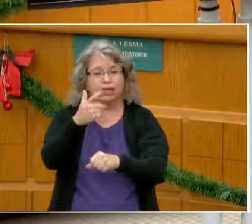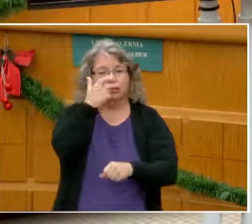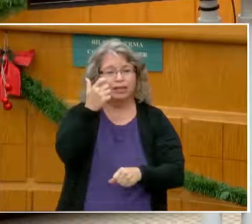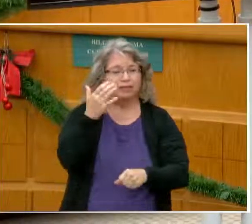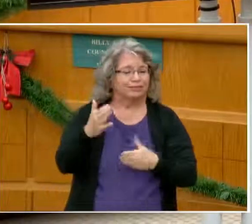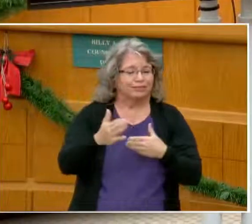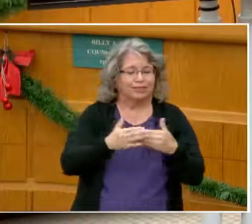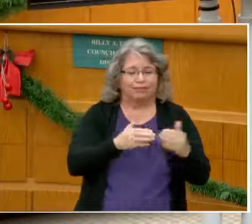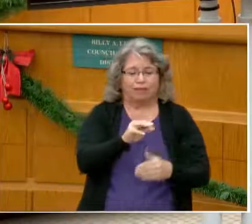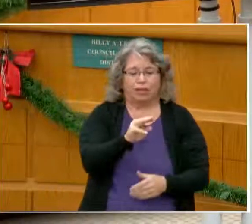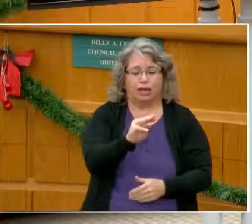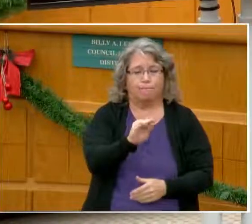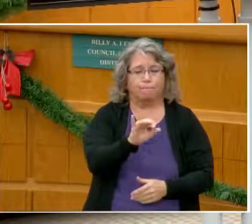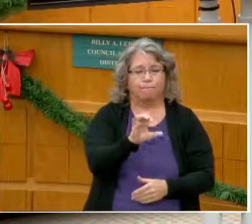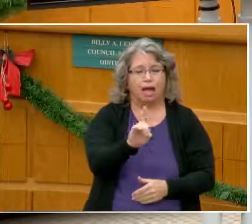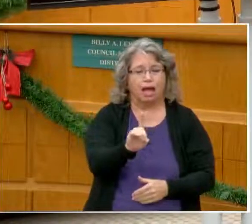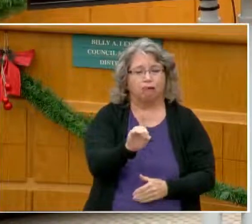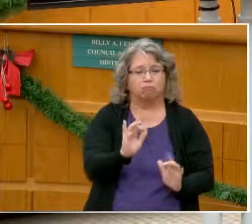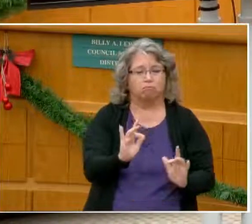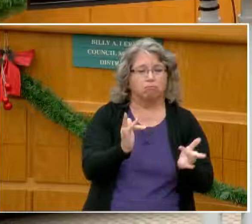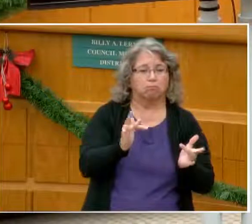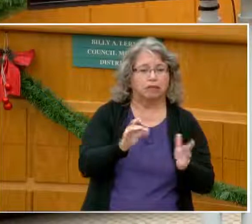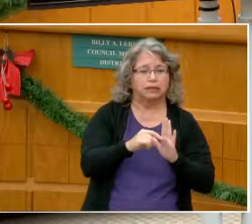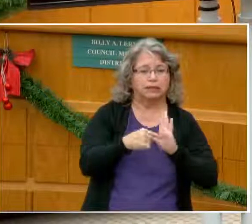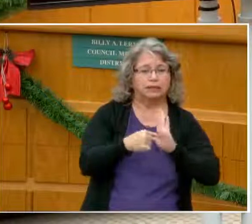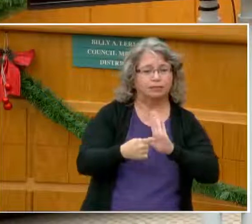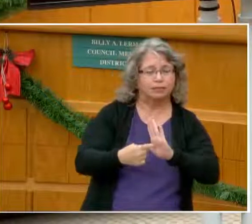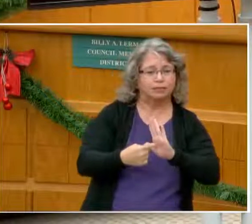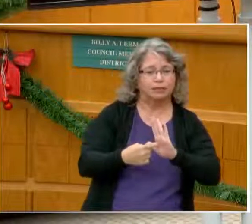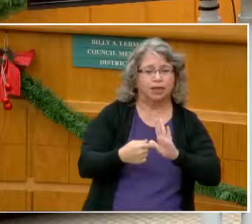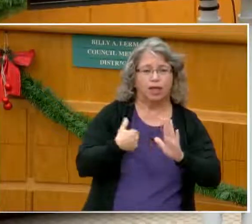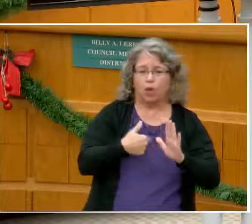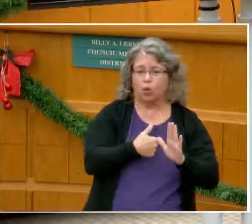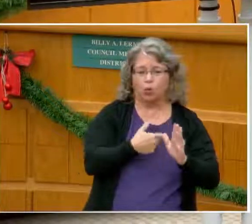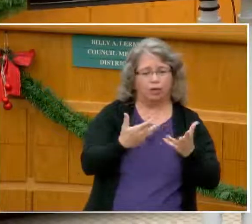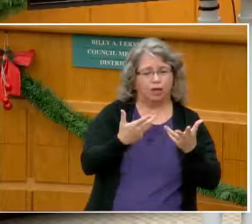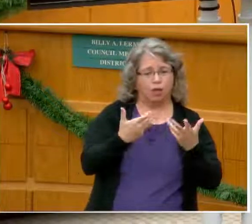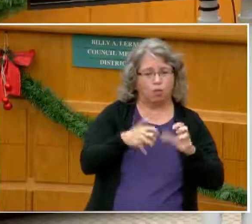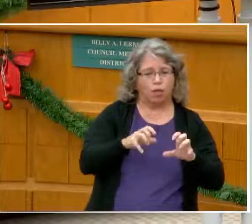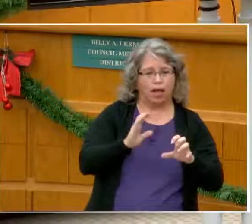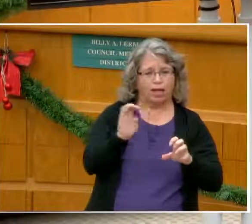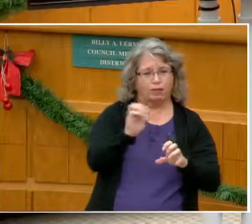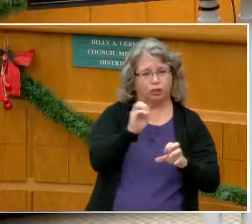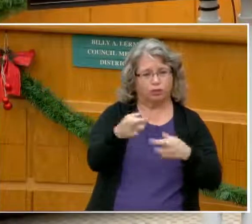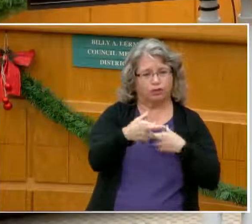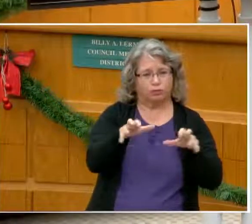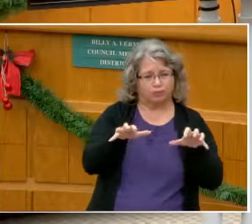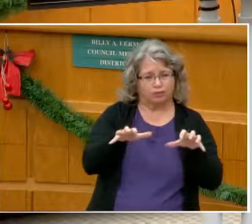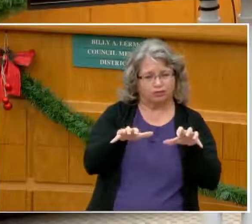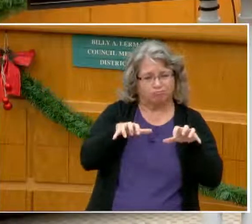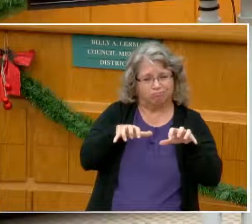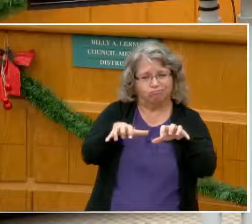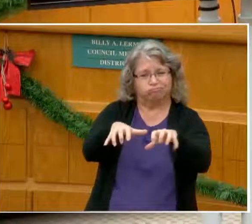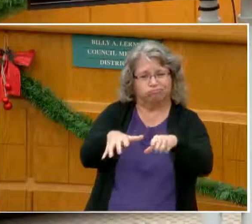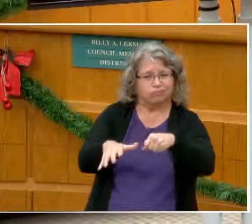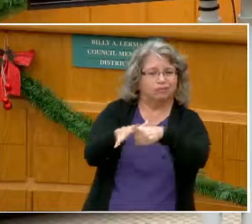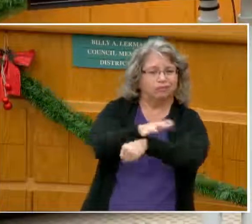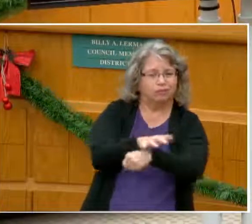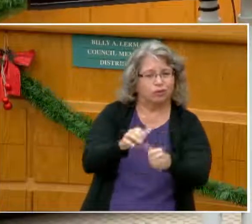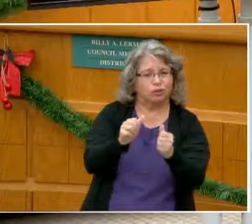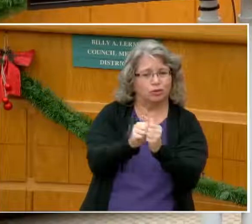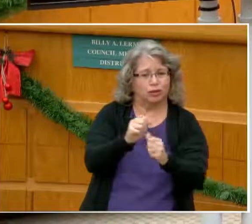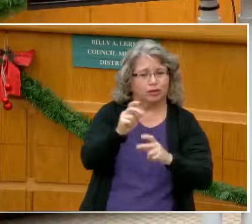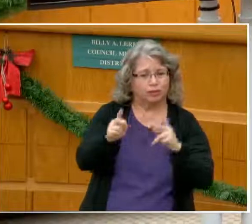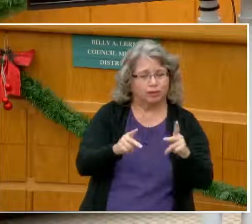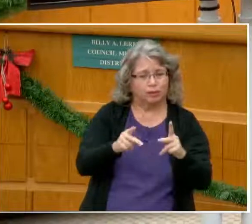our emergency rooms packed with people, because that takes away from the seriousness of when you need those emergency